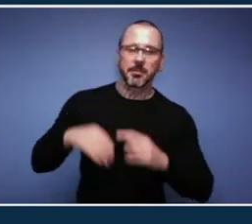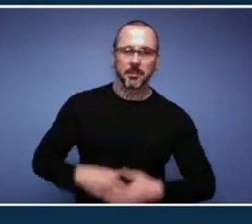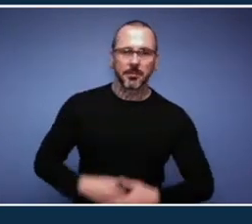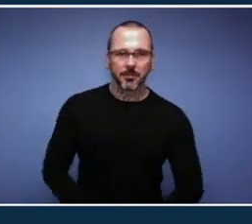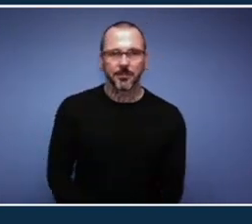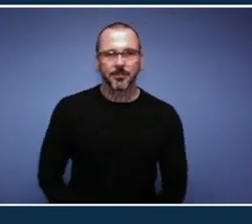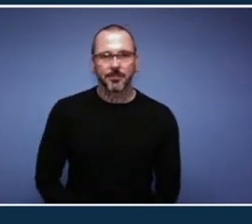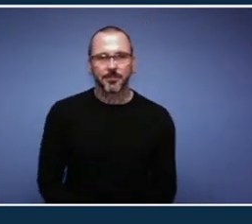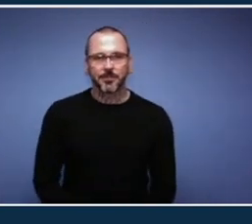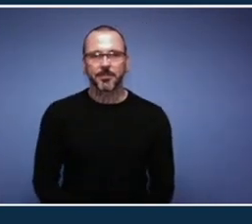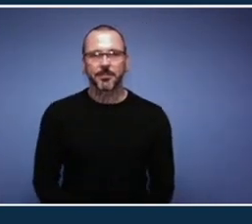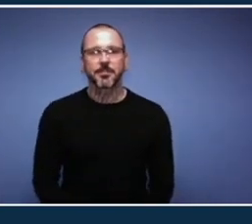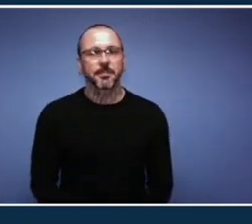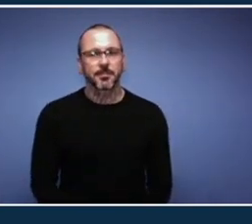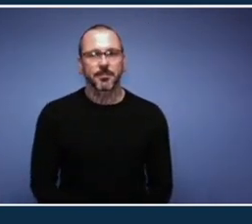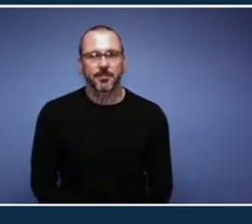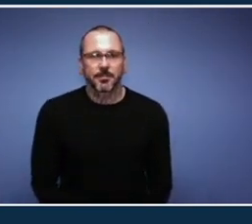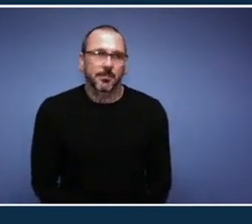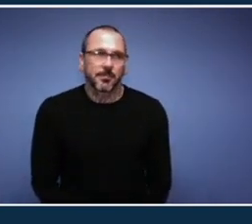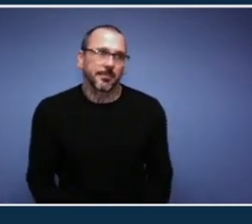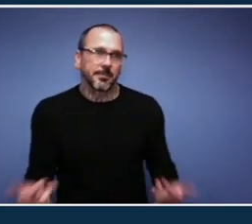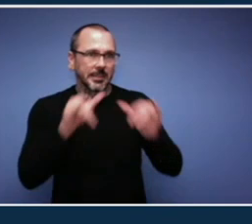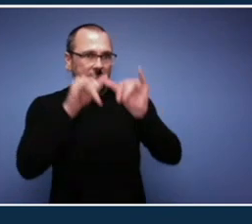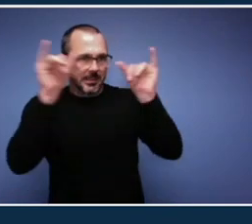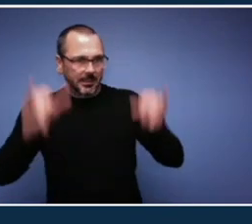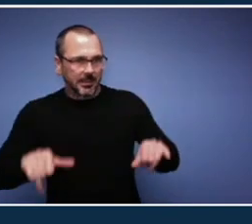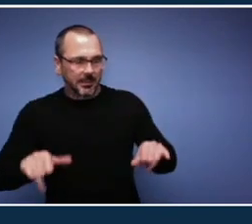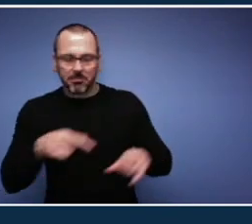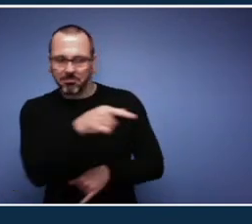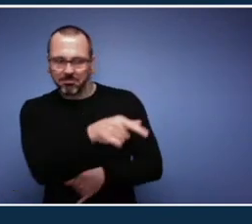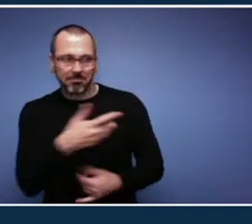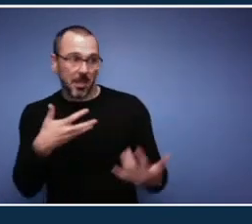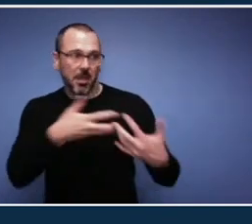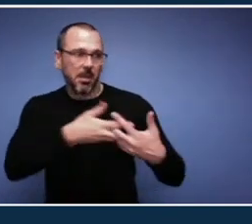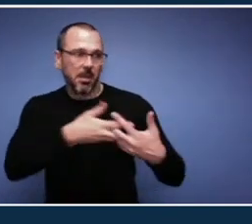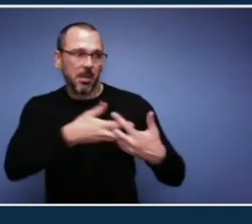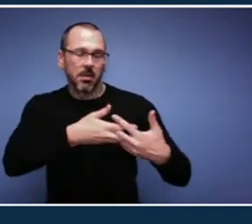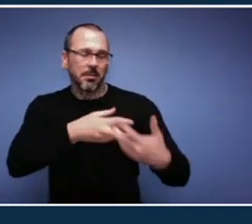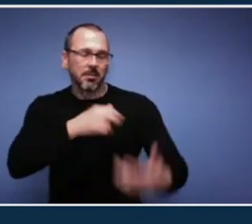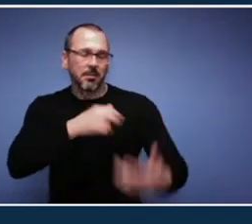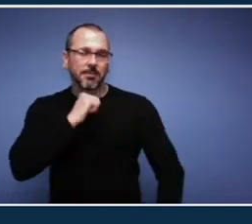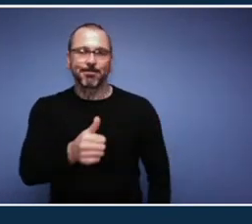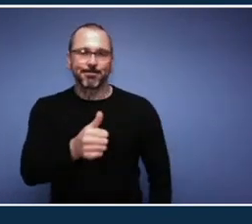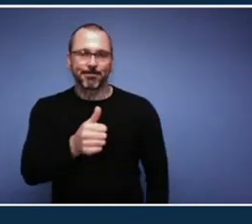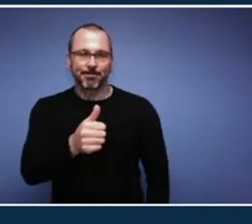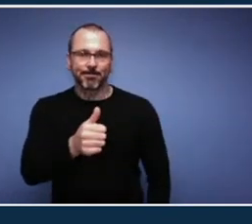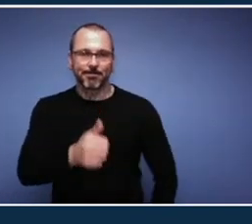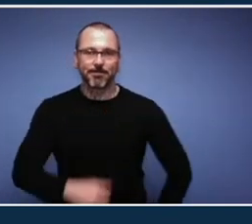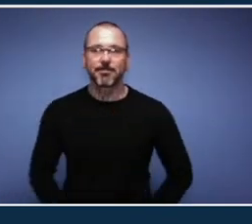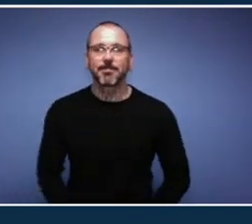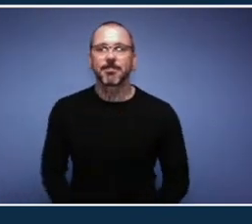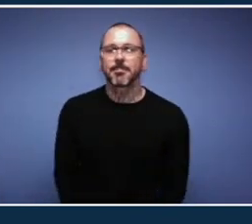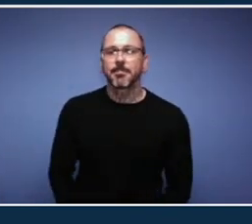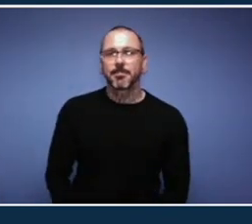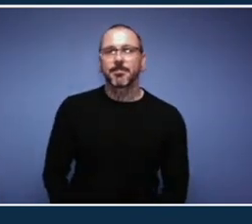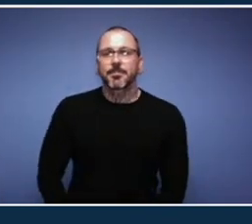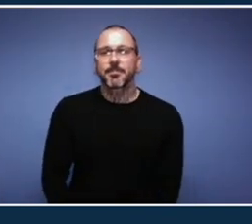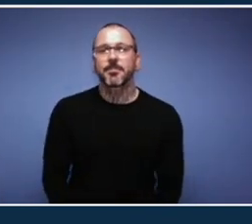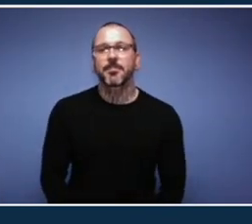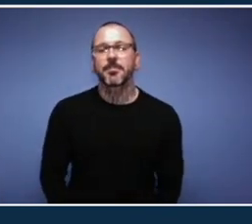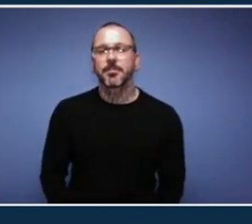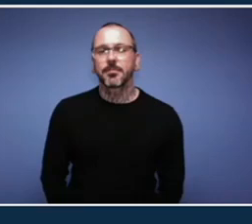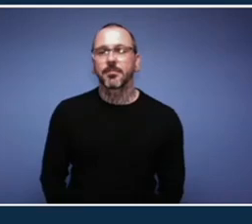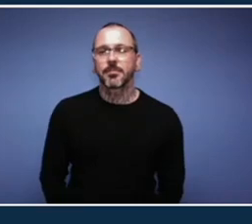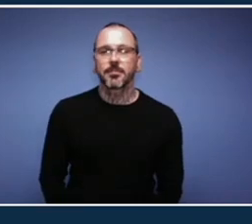than what the system was designed to meet. And so to the extent that people were supported, people with disabilities were supported in community, it